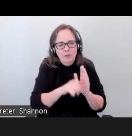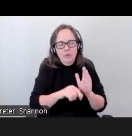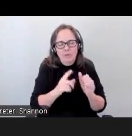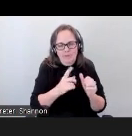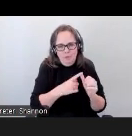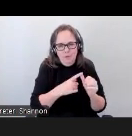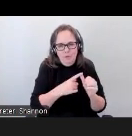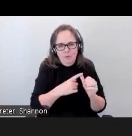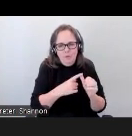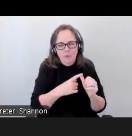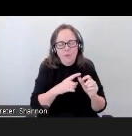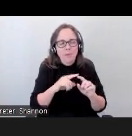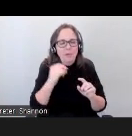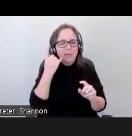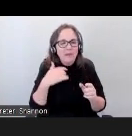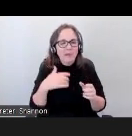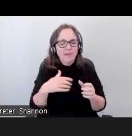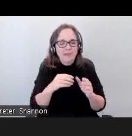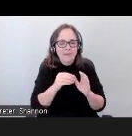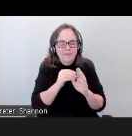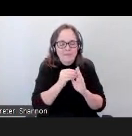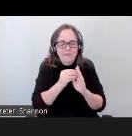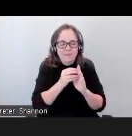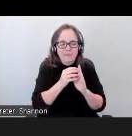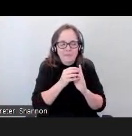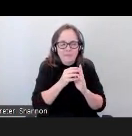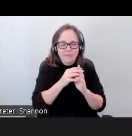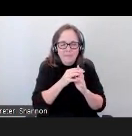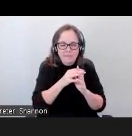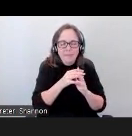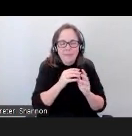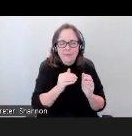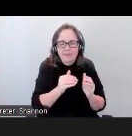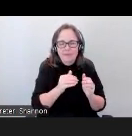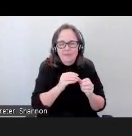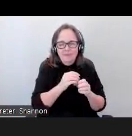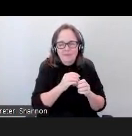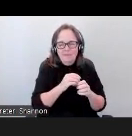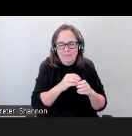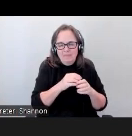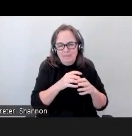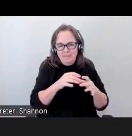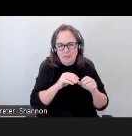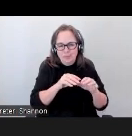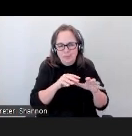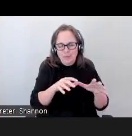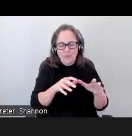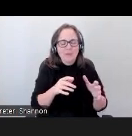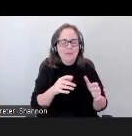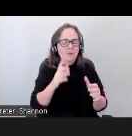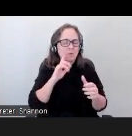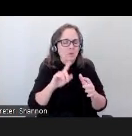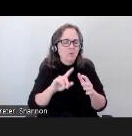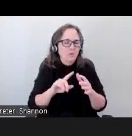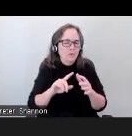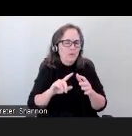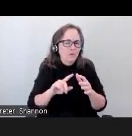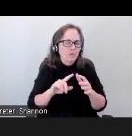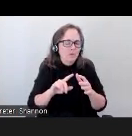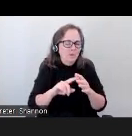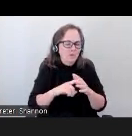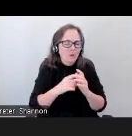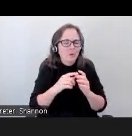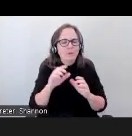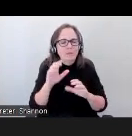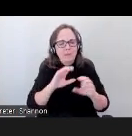first. But if you have a locally advanced disease, the major treatment initially is to do